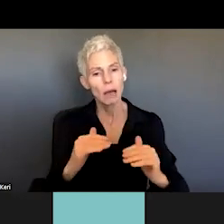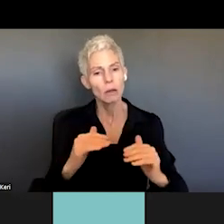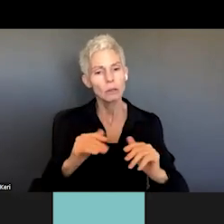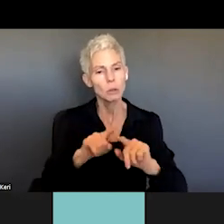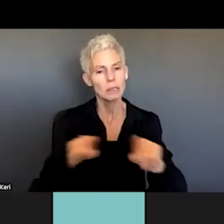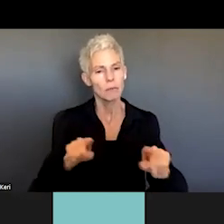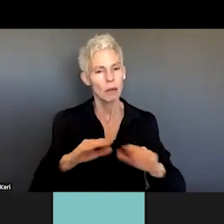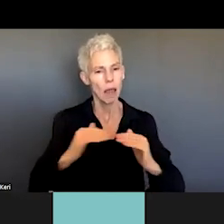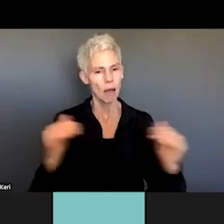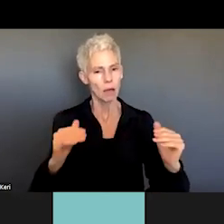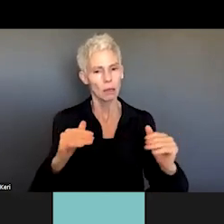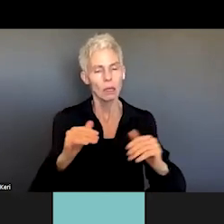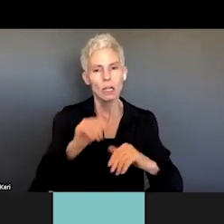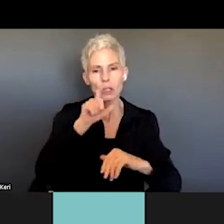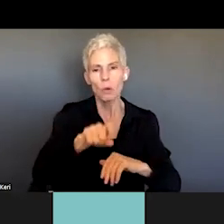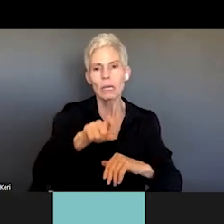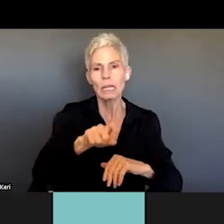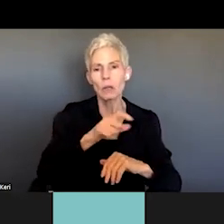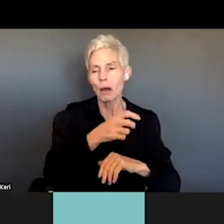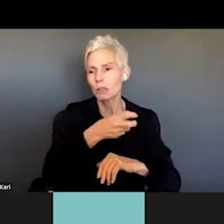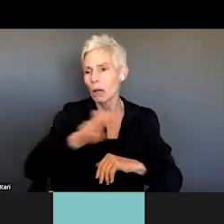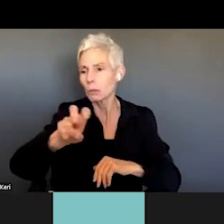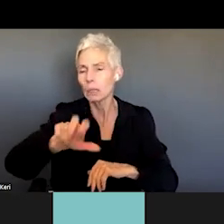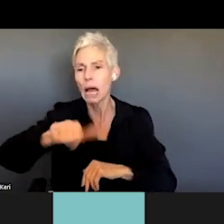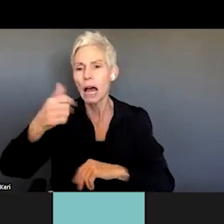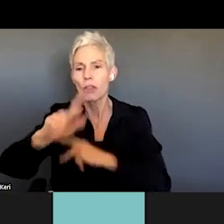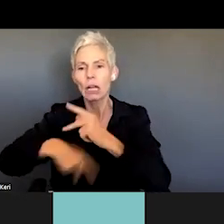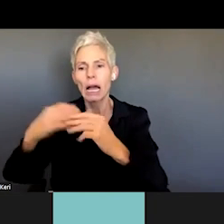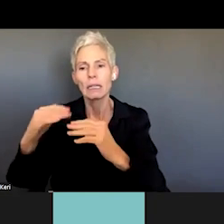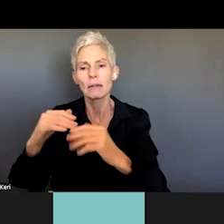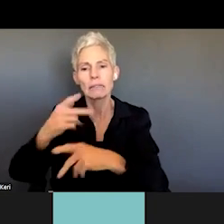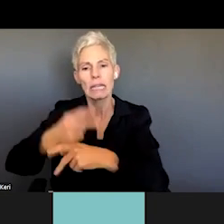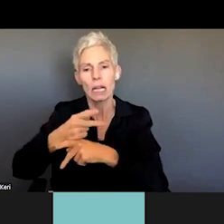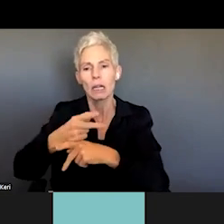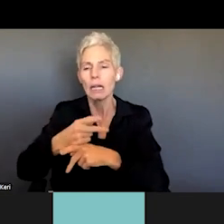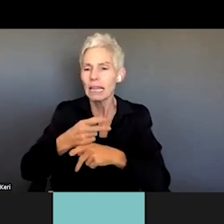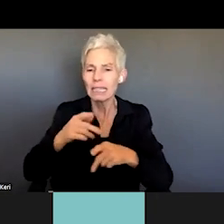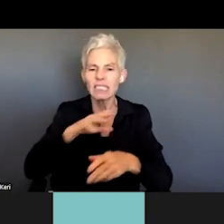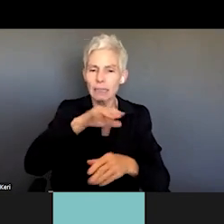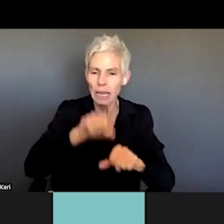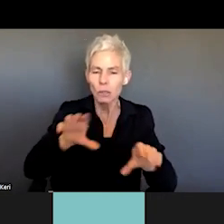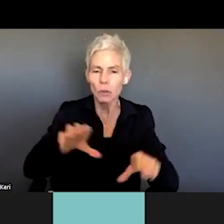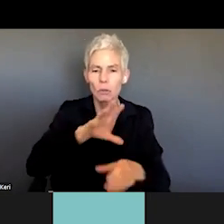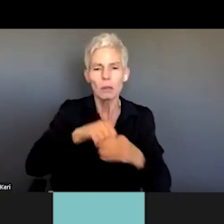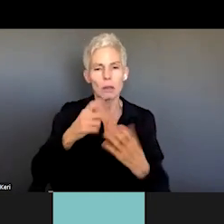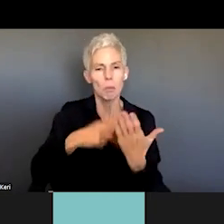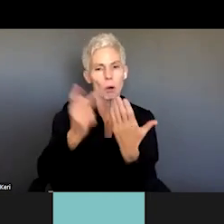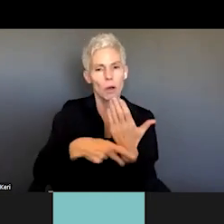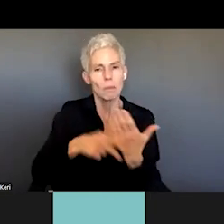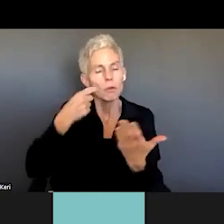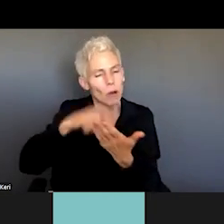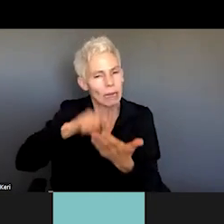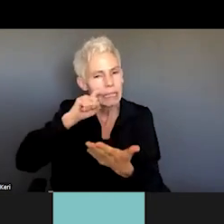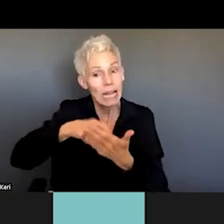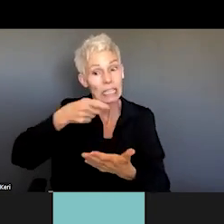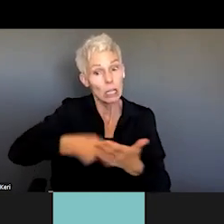organize some kind of transport to another level of care. You can do it within that program. Now, I recognize that this could increase the cost of